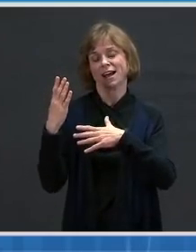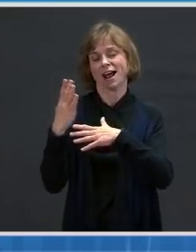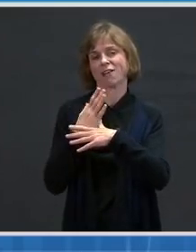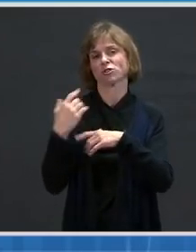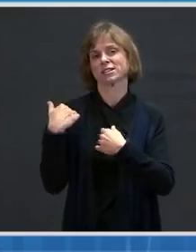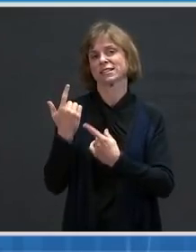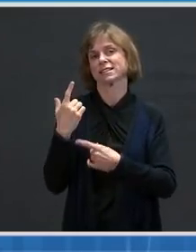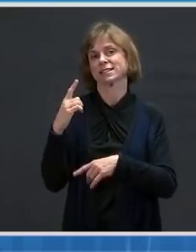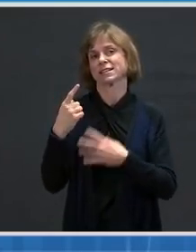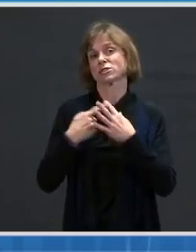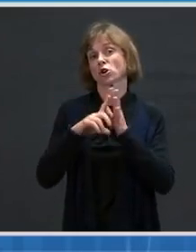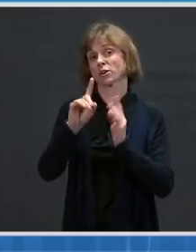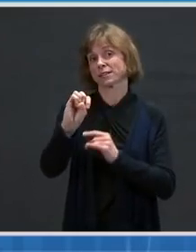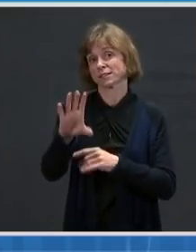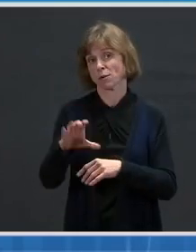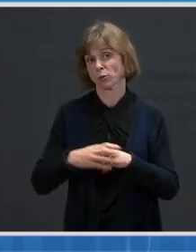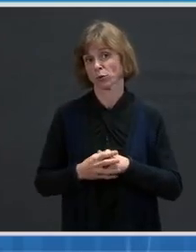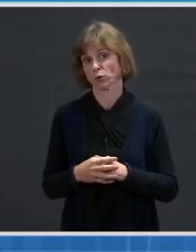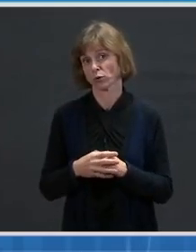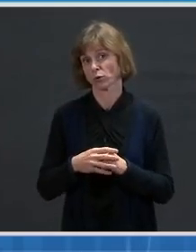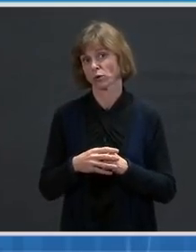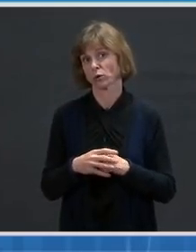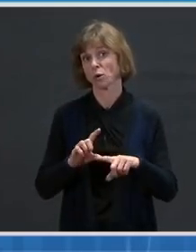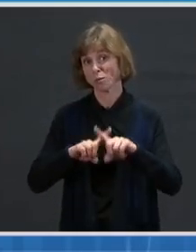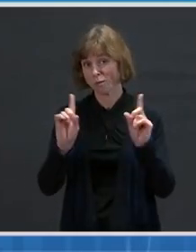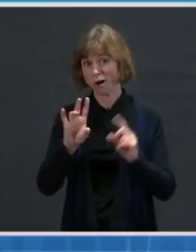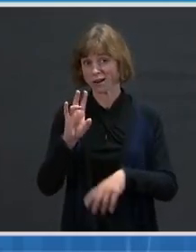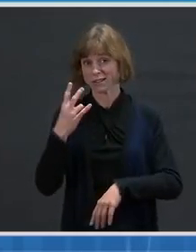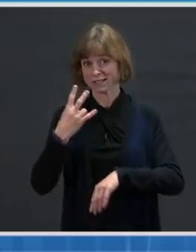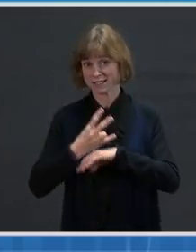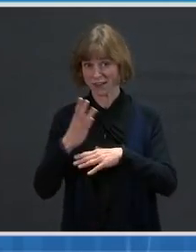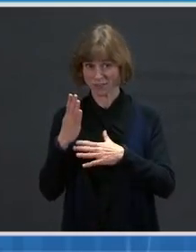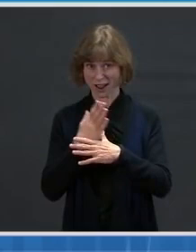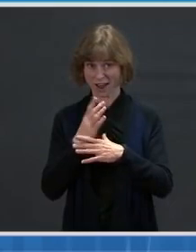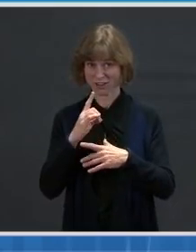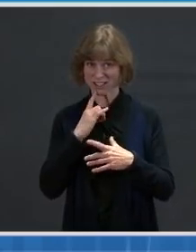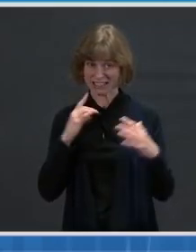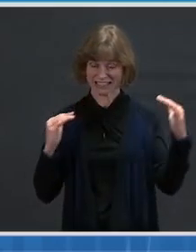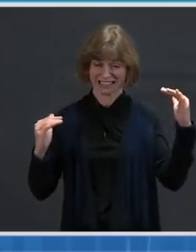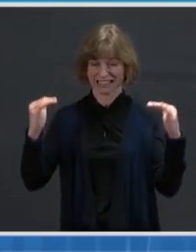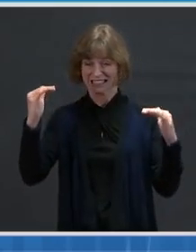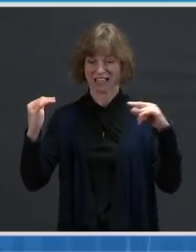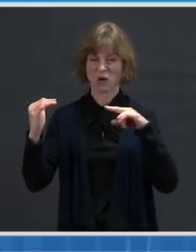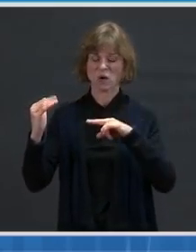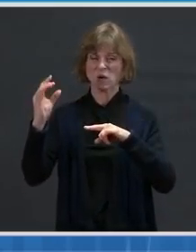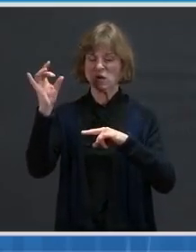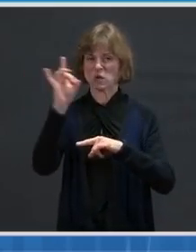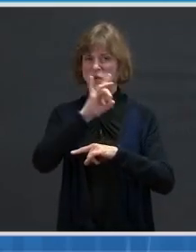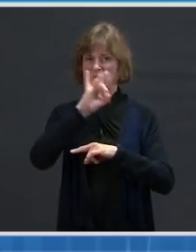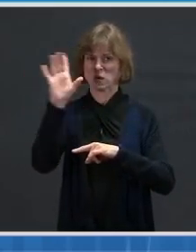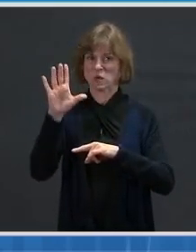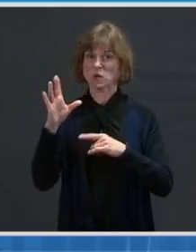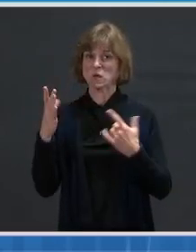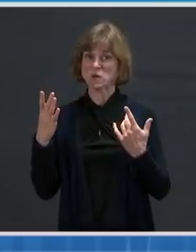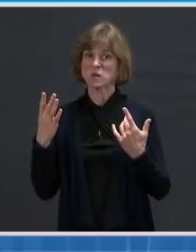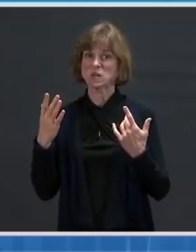December. However, this 7-day average is counterbalanced by the stark reality that this week we will